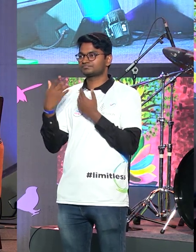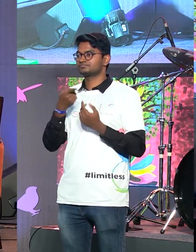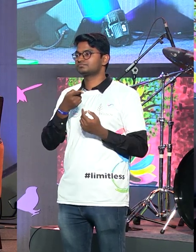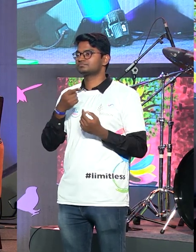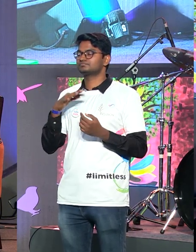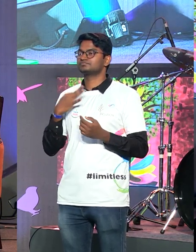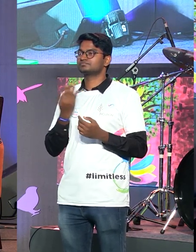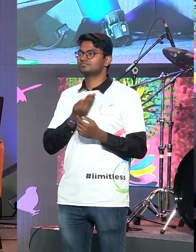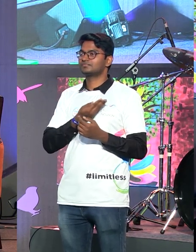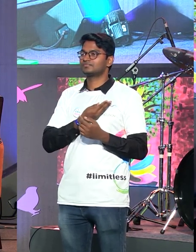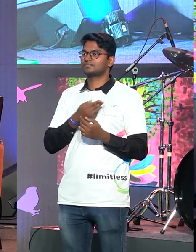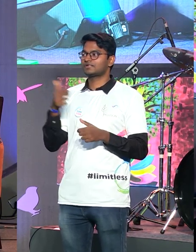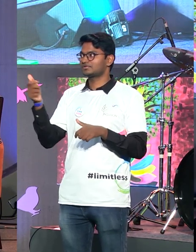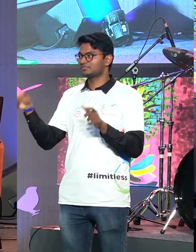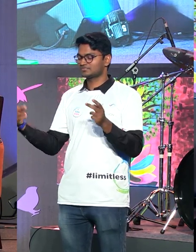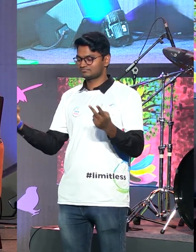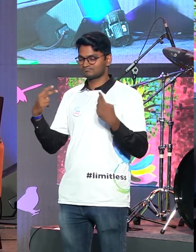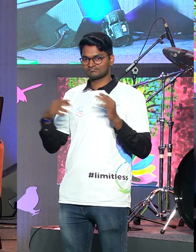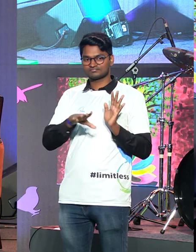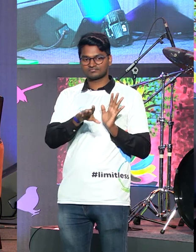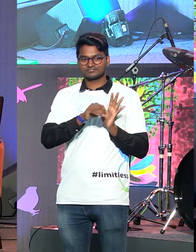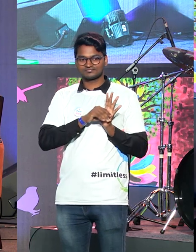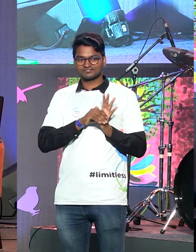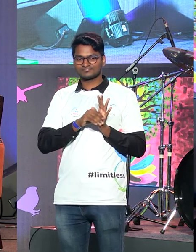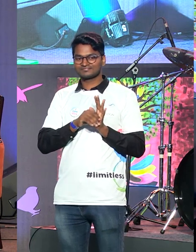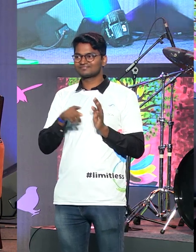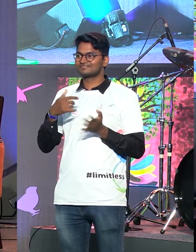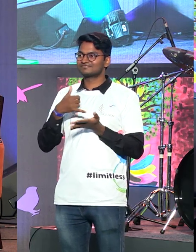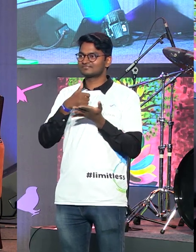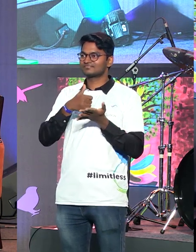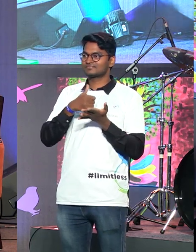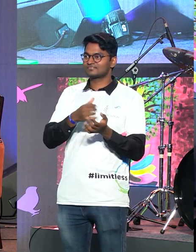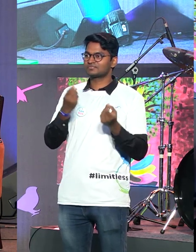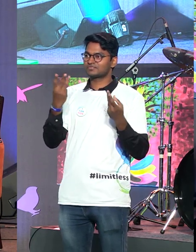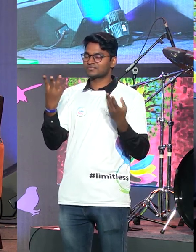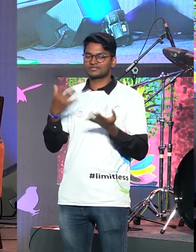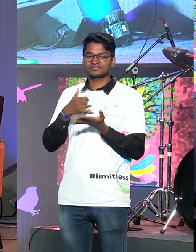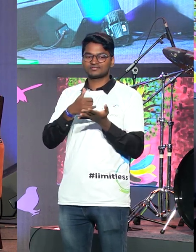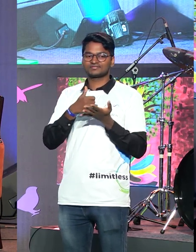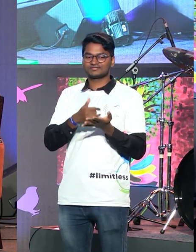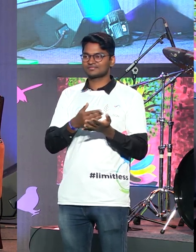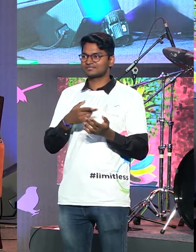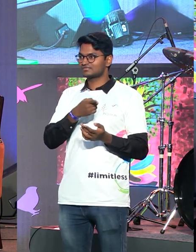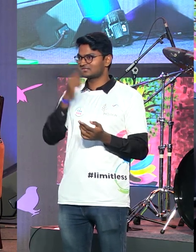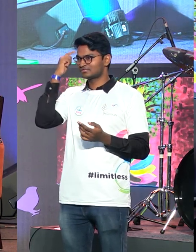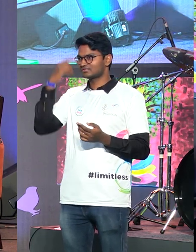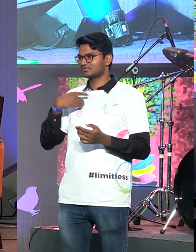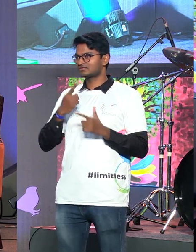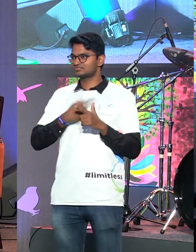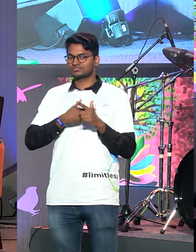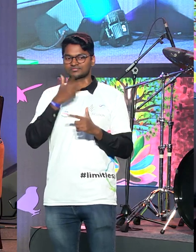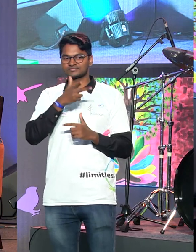Got an award from Pranab Mukherjee. I keep joking that he's got all the awards except Filmfare Award. So that also he will get. That's why I know your